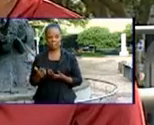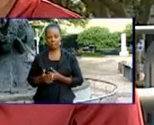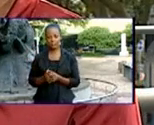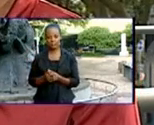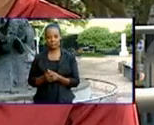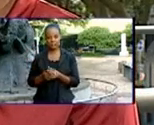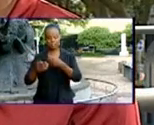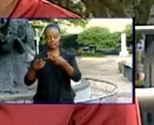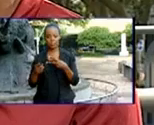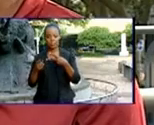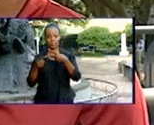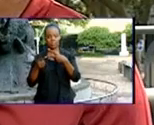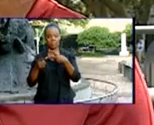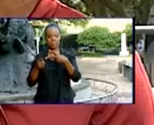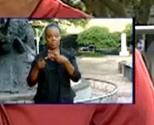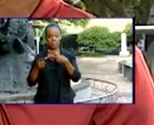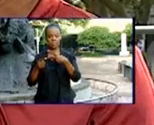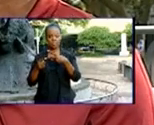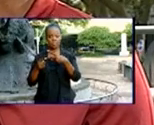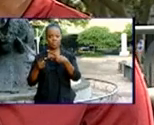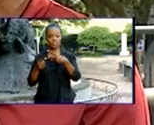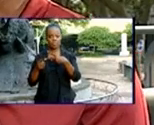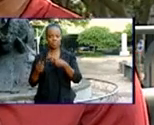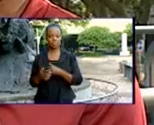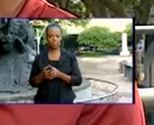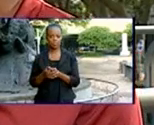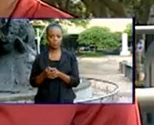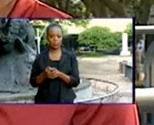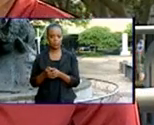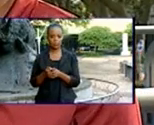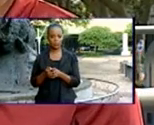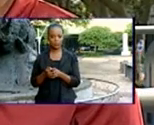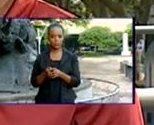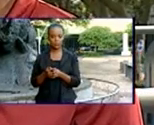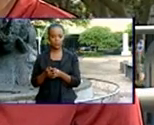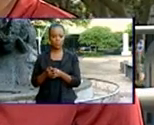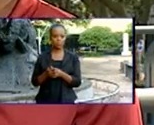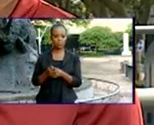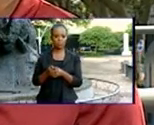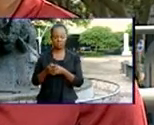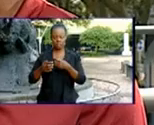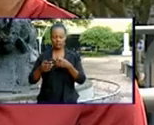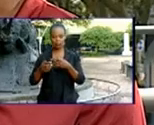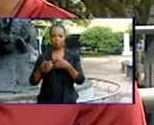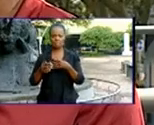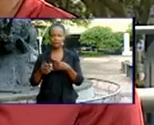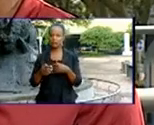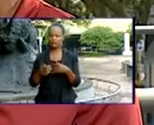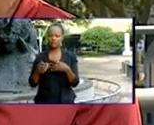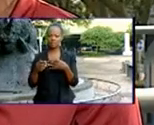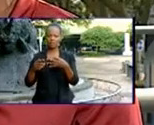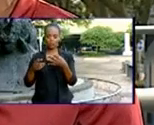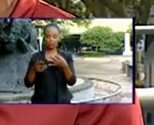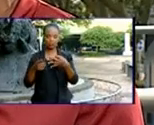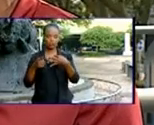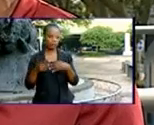two, the office space, it's very limited. And number three, the transports we're